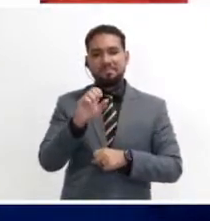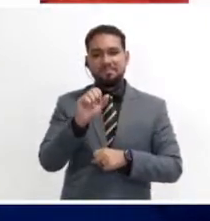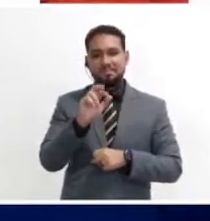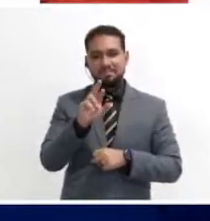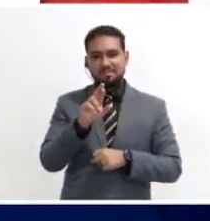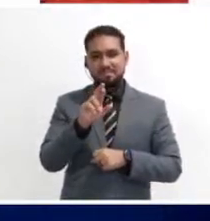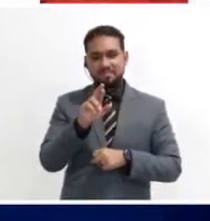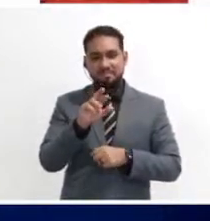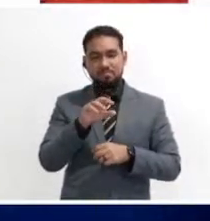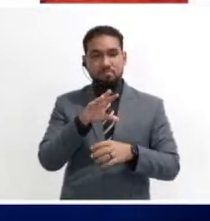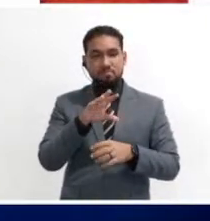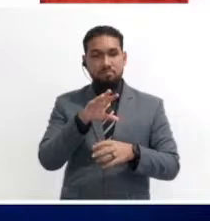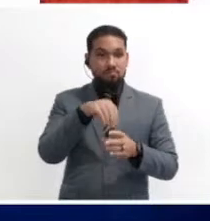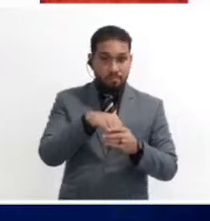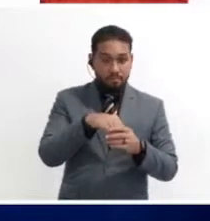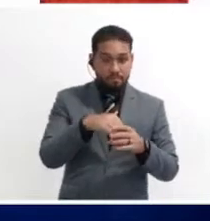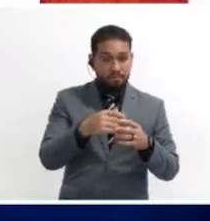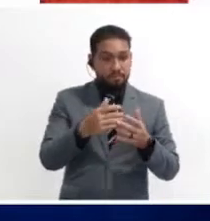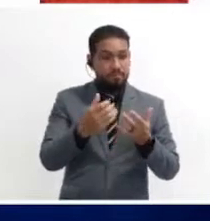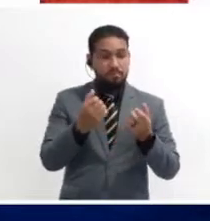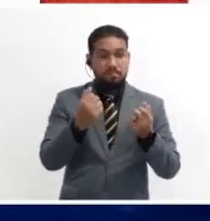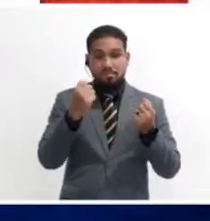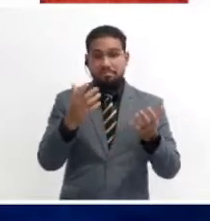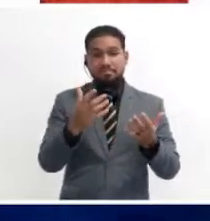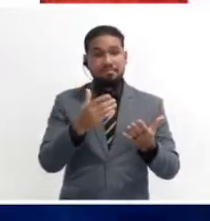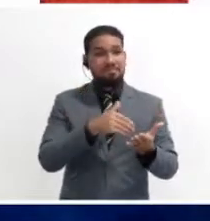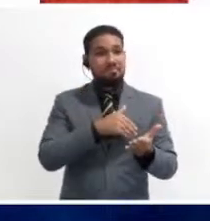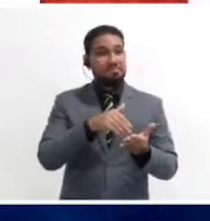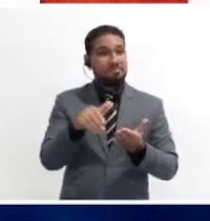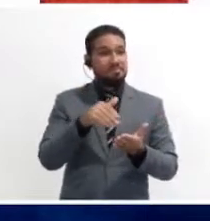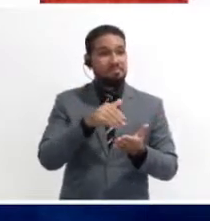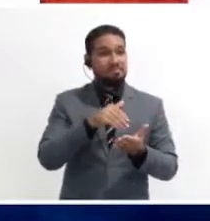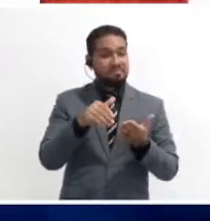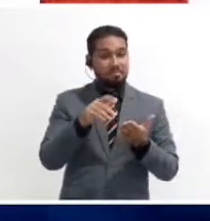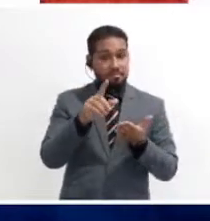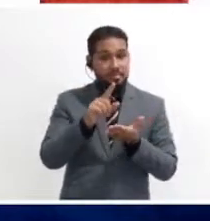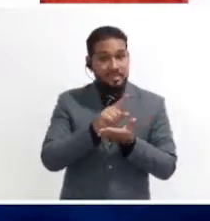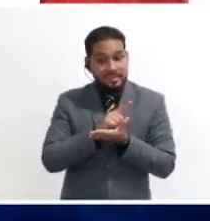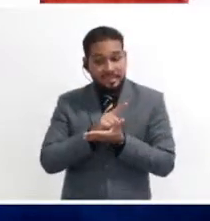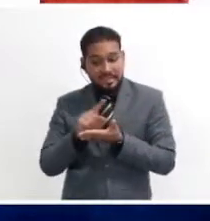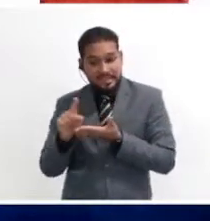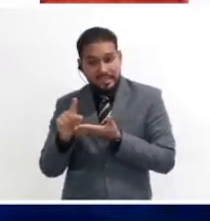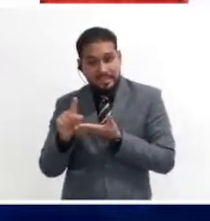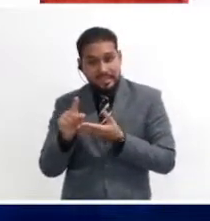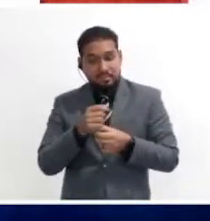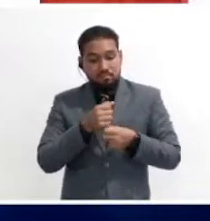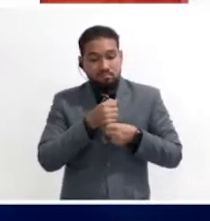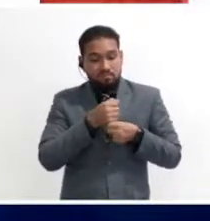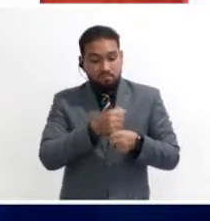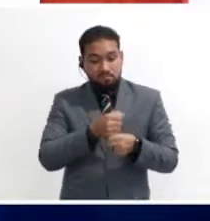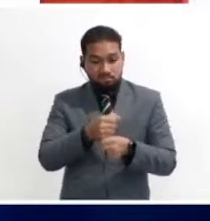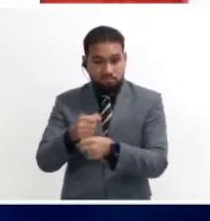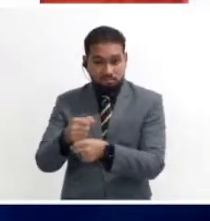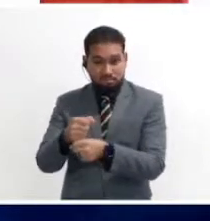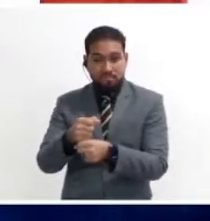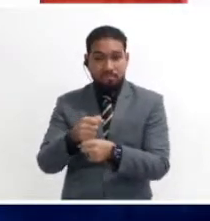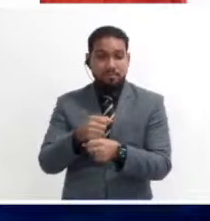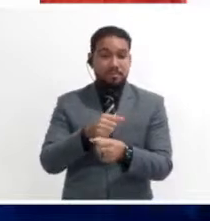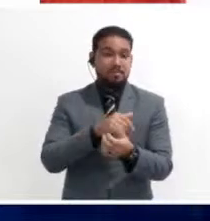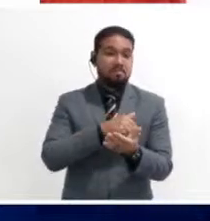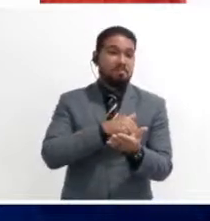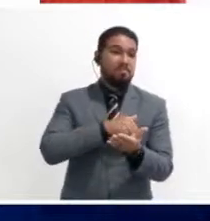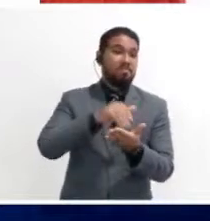in millions of units per week. Because if we talked in anything less that kind of quantity, the numbers got too big,